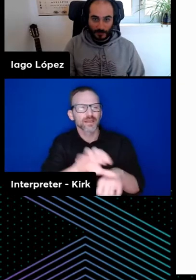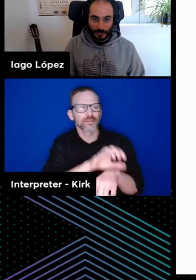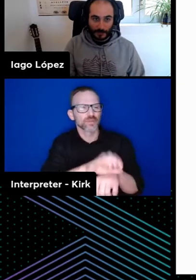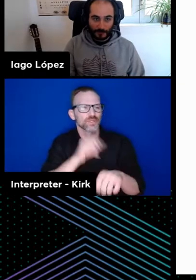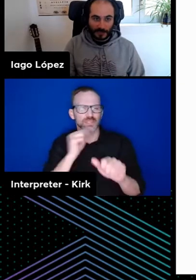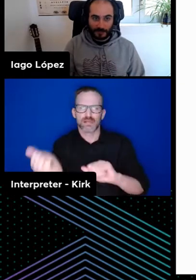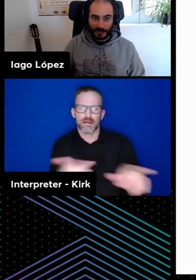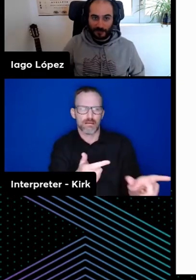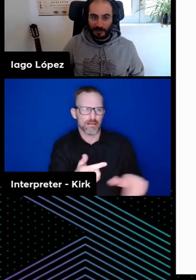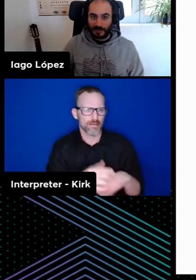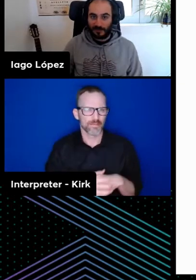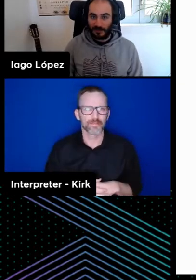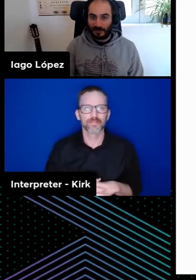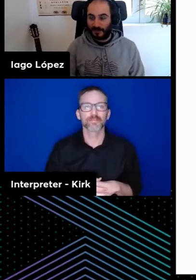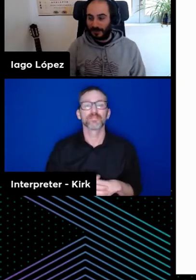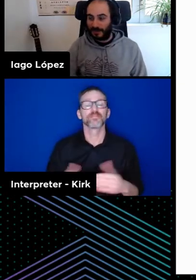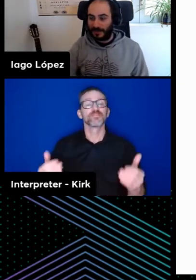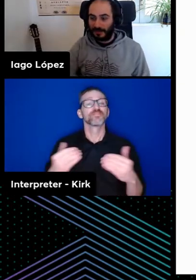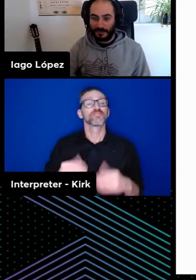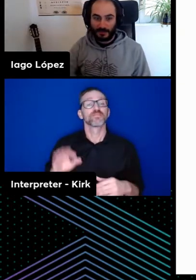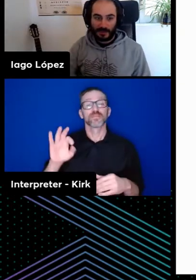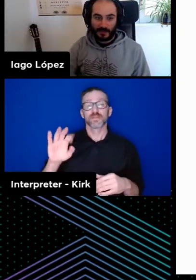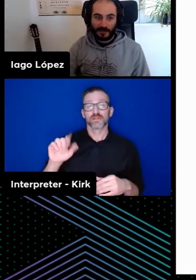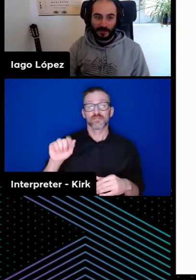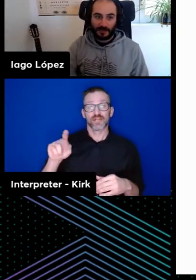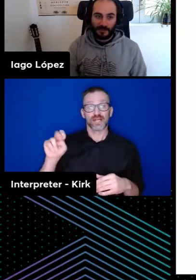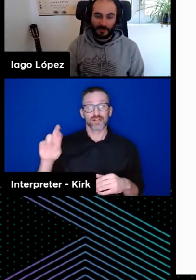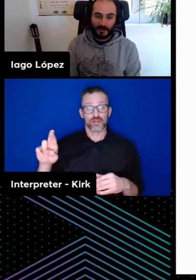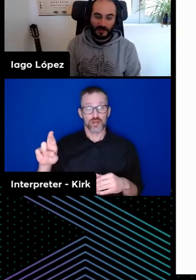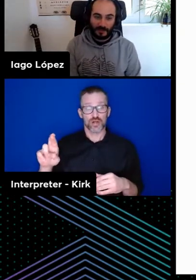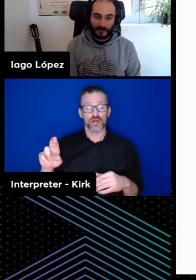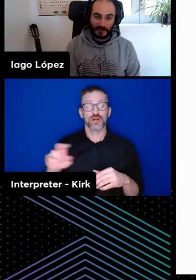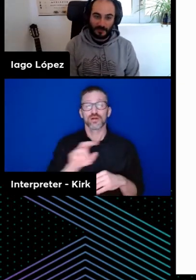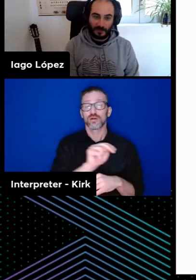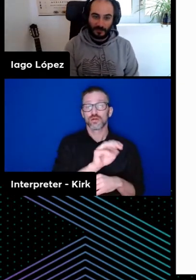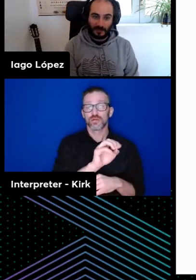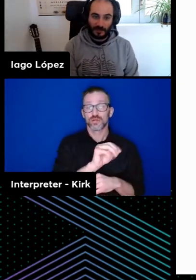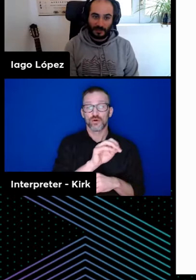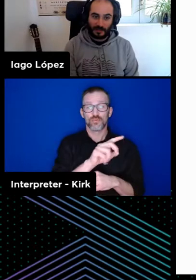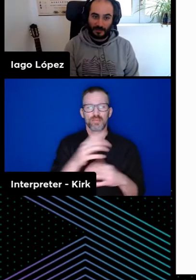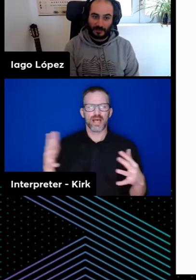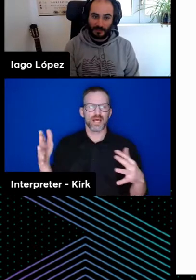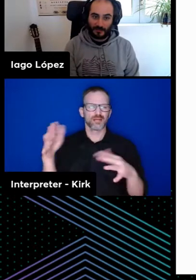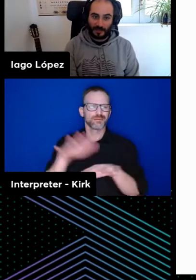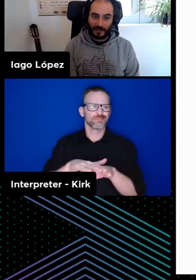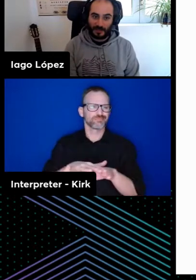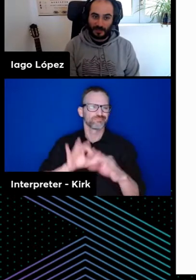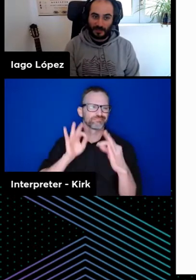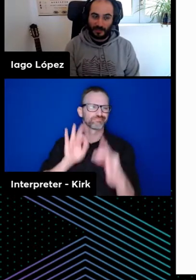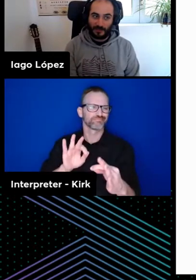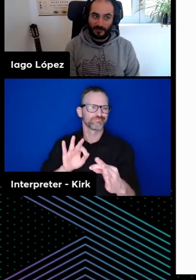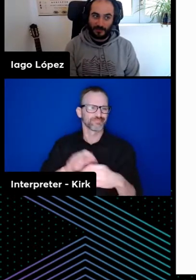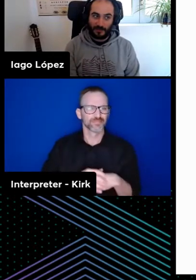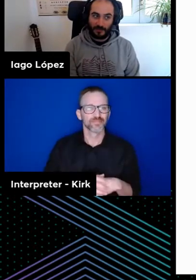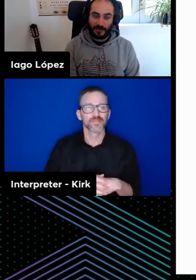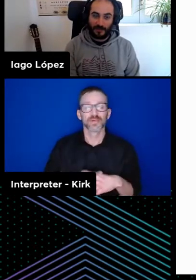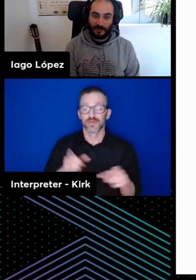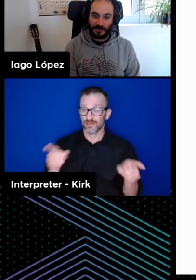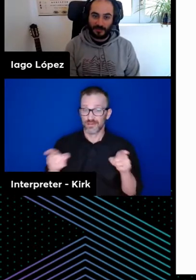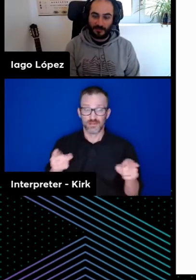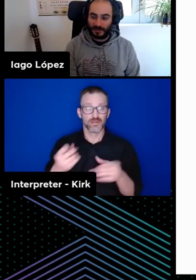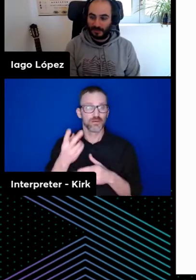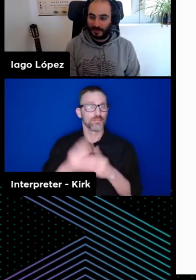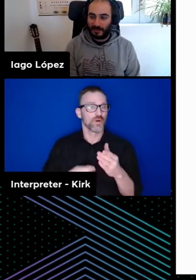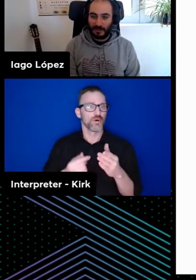So yeah, how Flatcar fits Nomad nicely. So I think, yeah, both are very, big